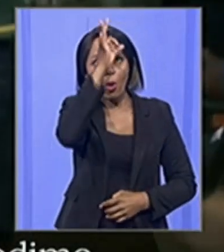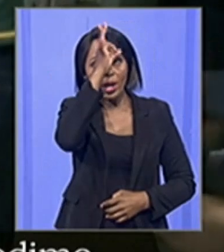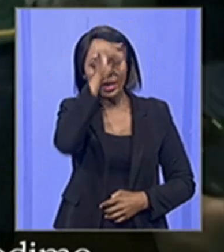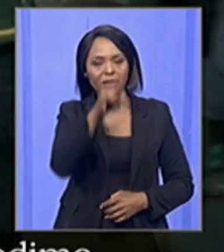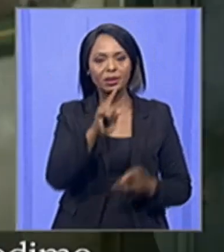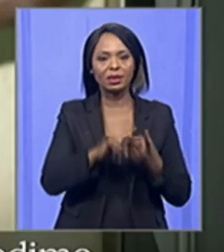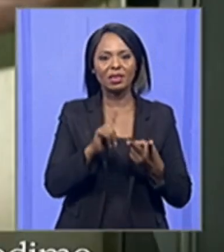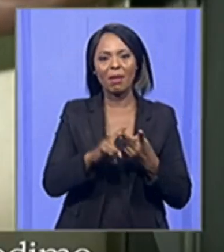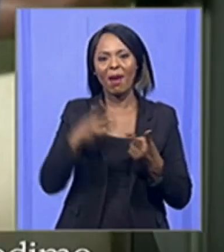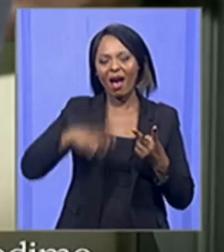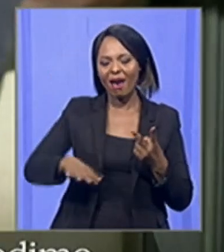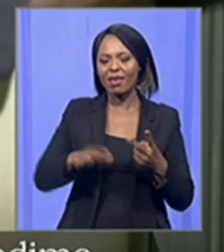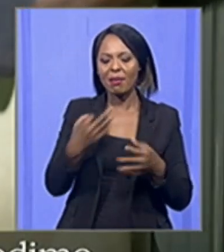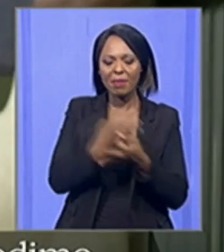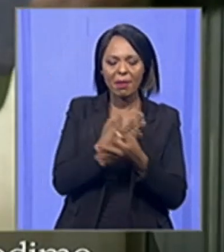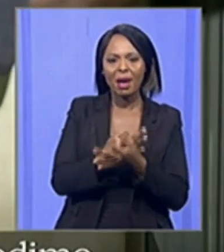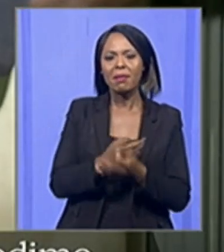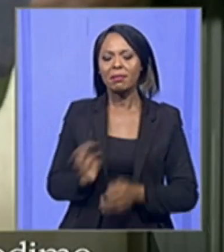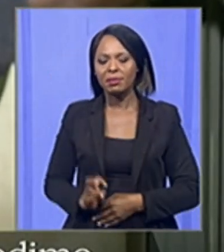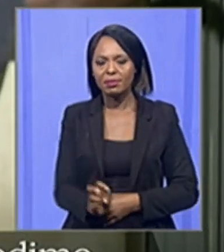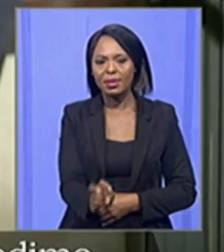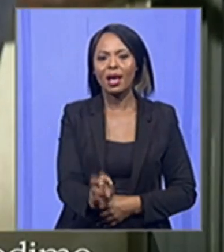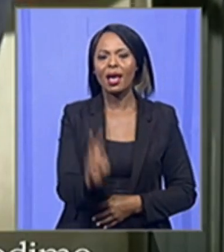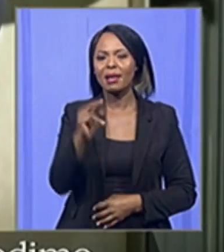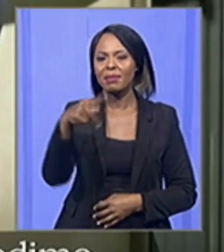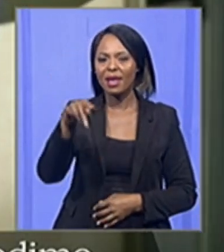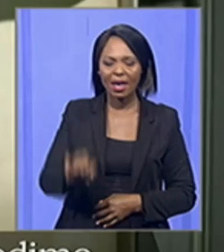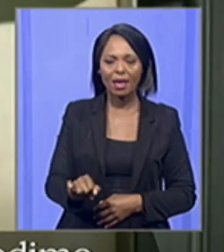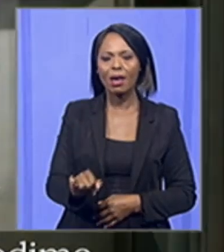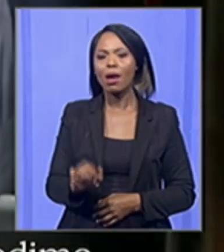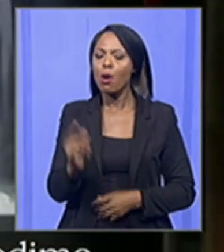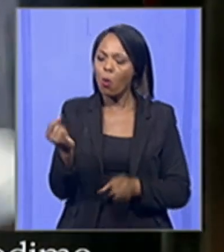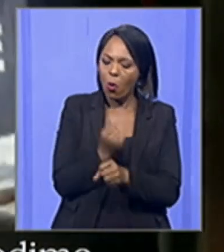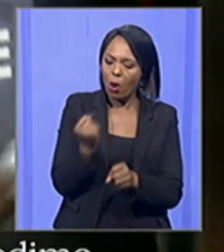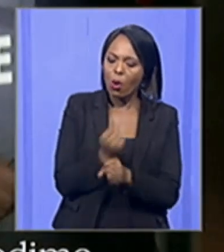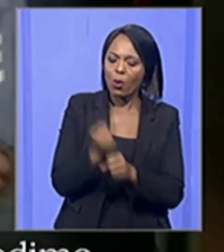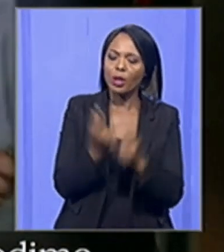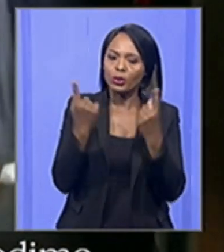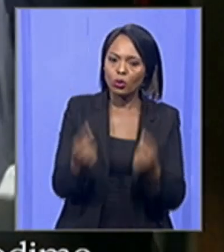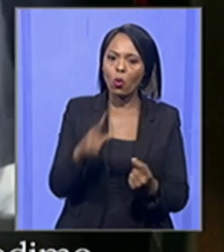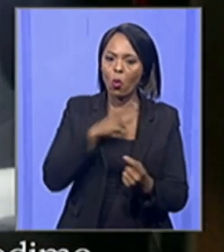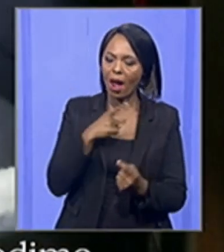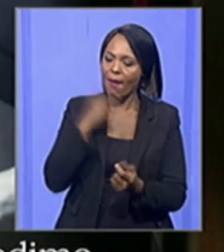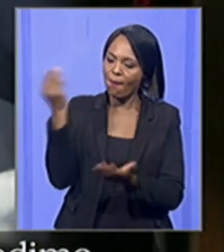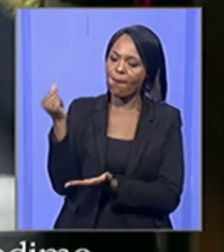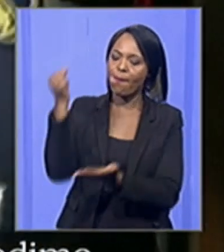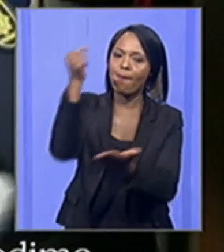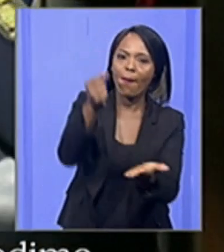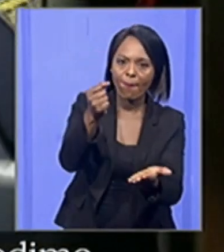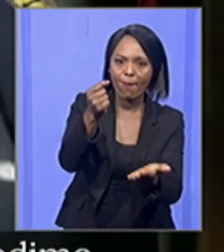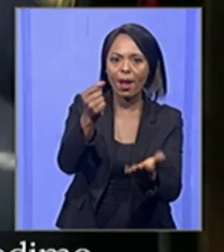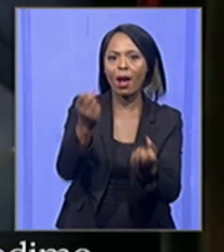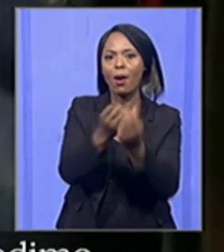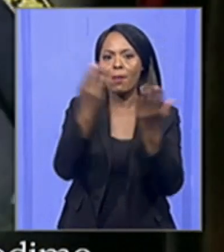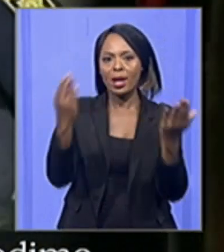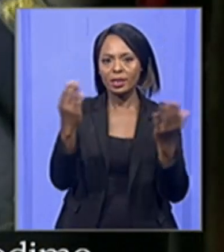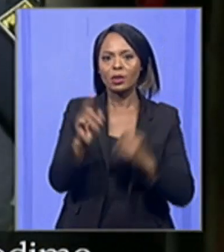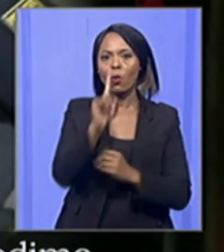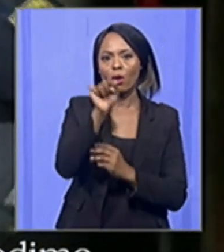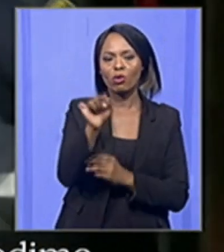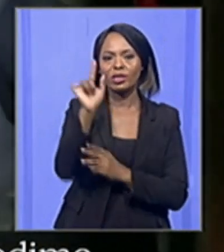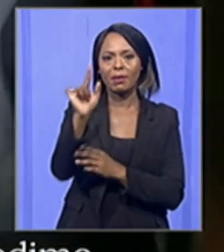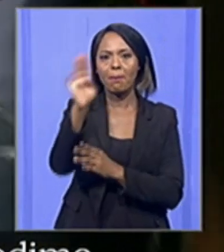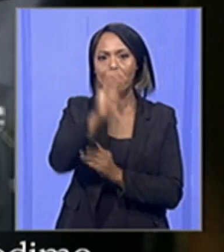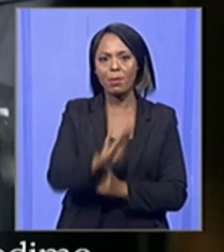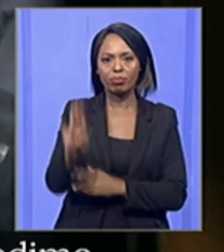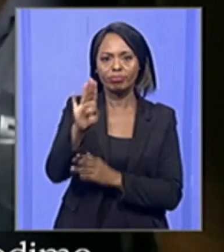ya molao ga bana mabaka go se dire mošomo wa bona. Kgoro ya betše dibilione tše 1.7 go lekala leo.